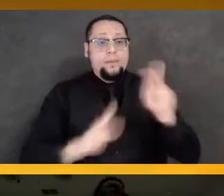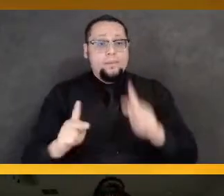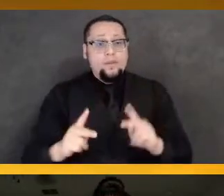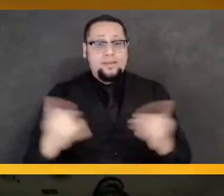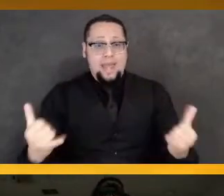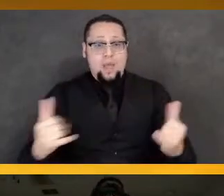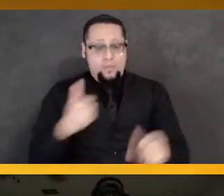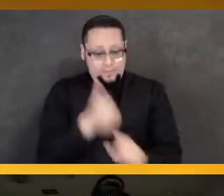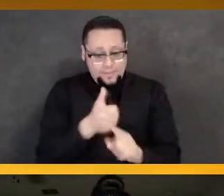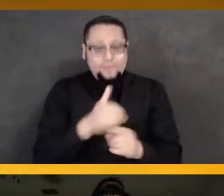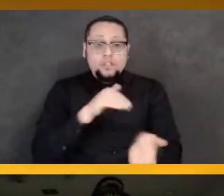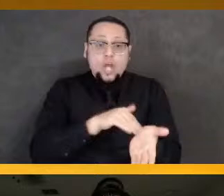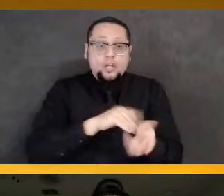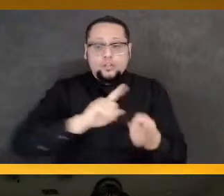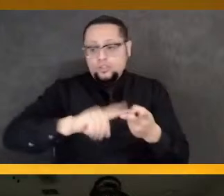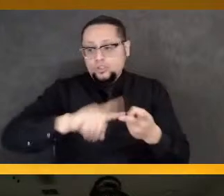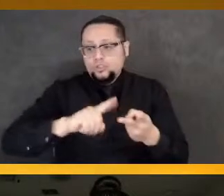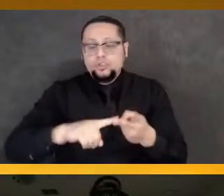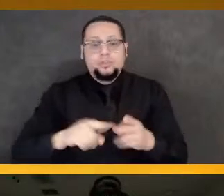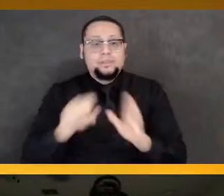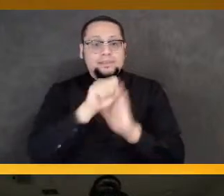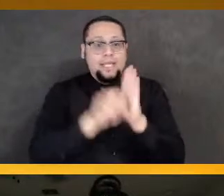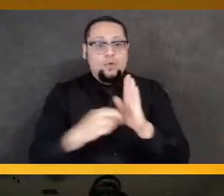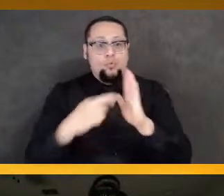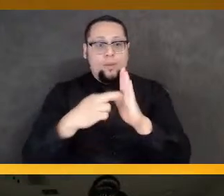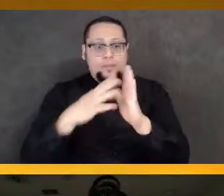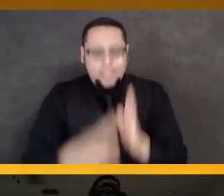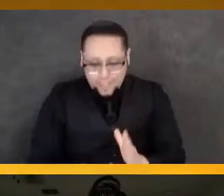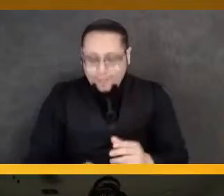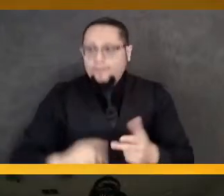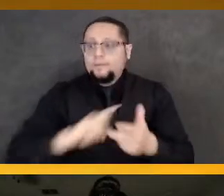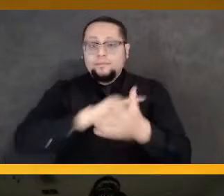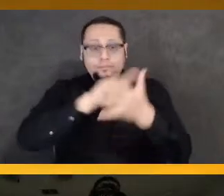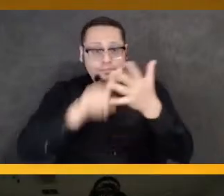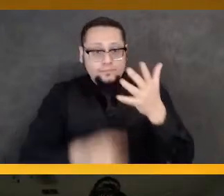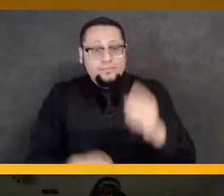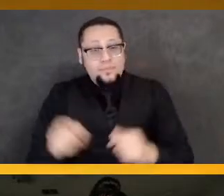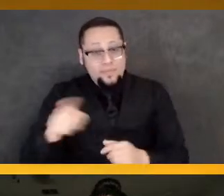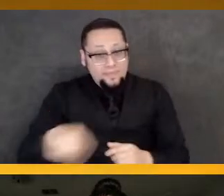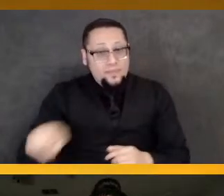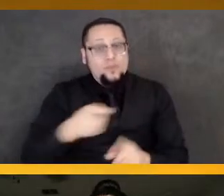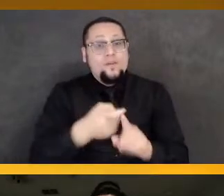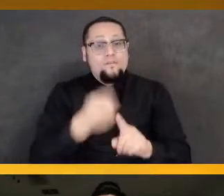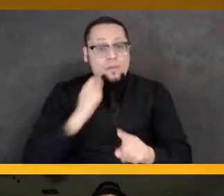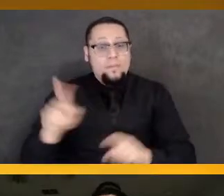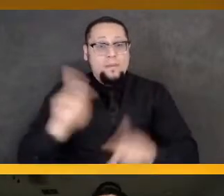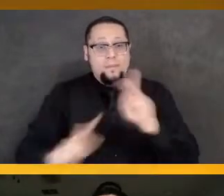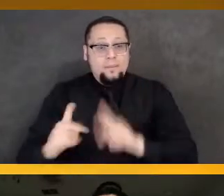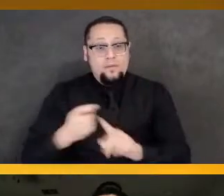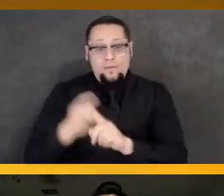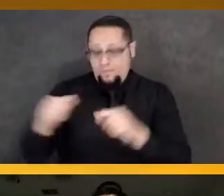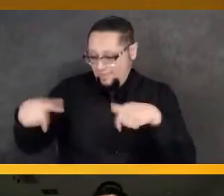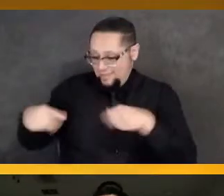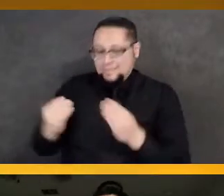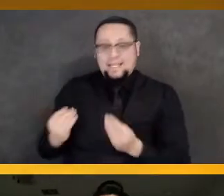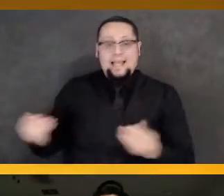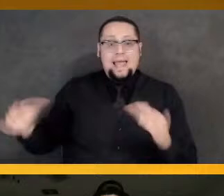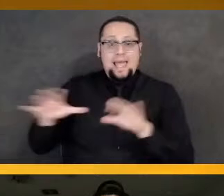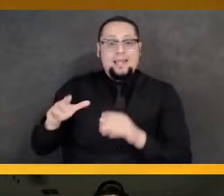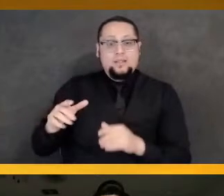state representatives. They are descendants of the original people of this land, and they are still